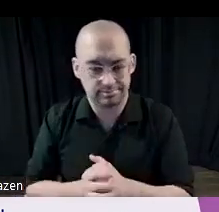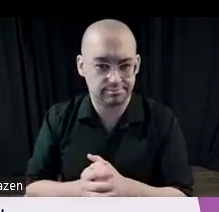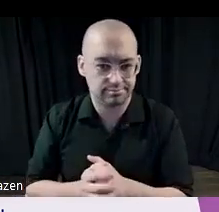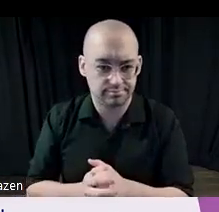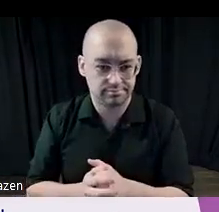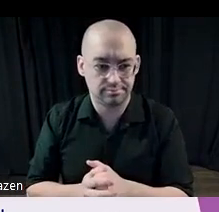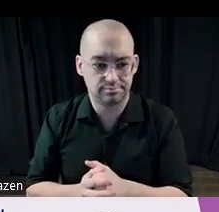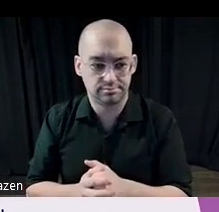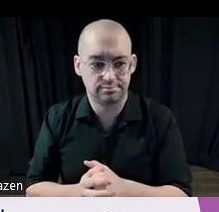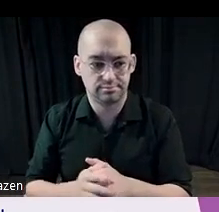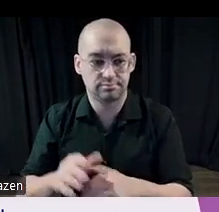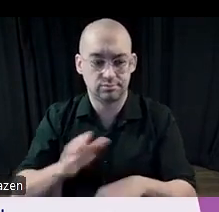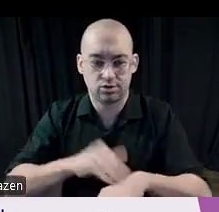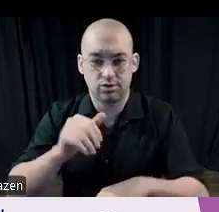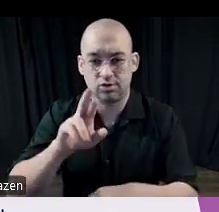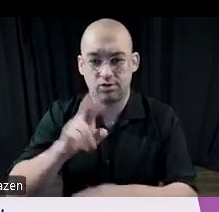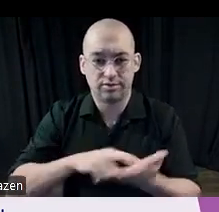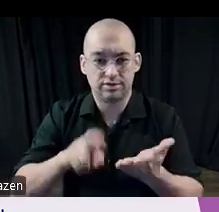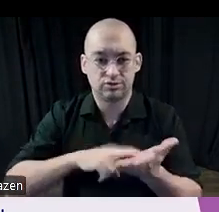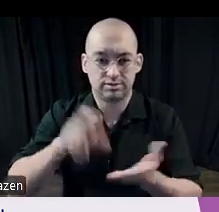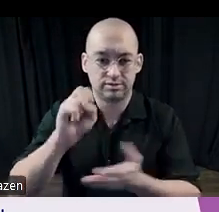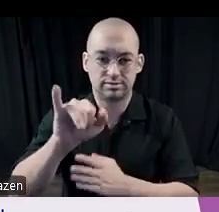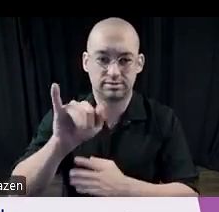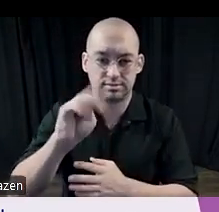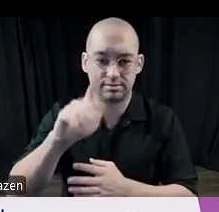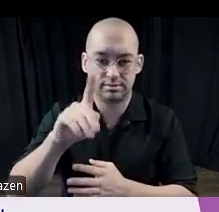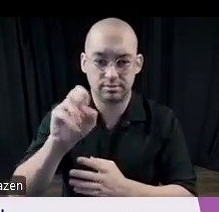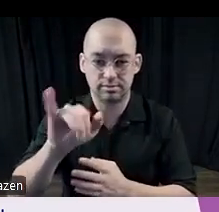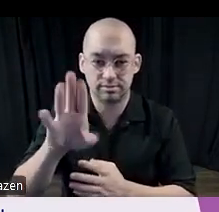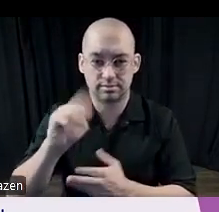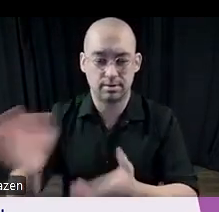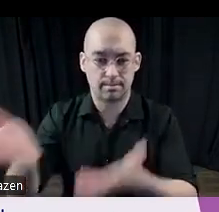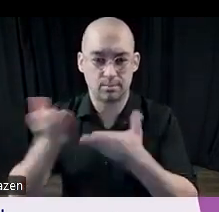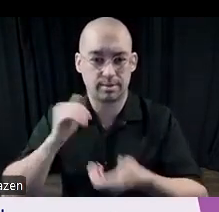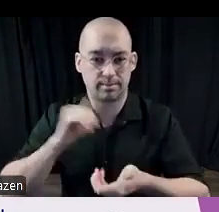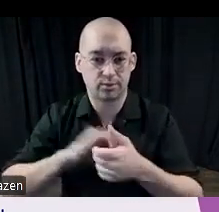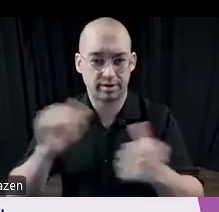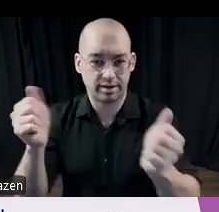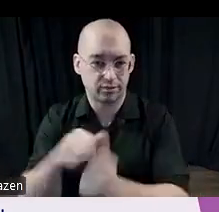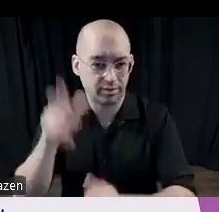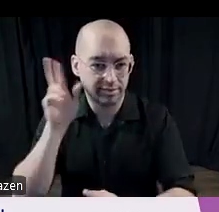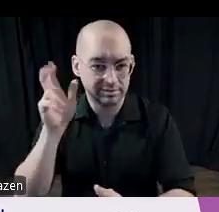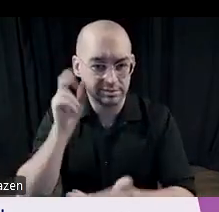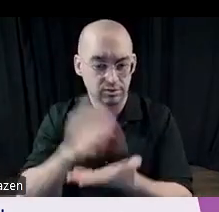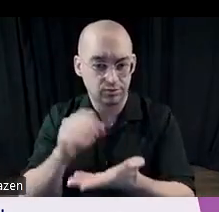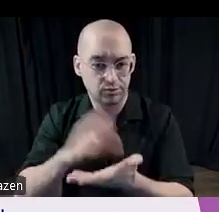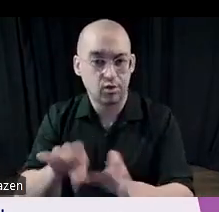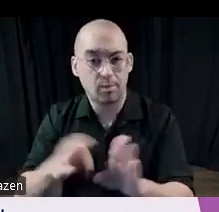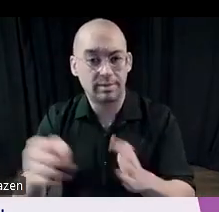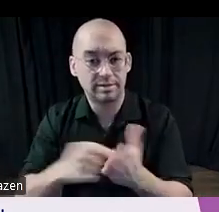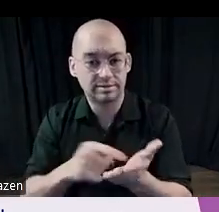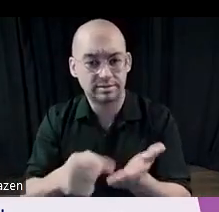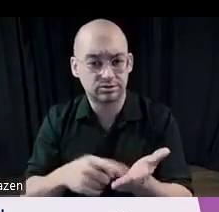research symposium, and it's to bring ADP partners together to listen, learn, and have open discussions on